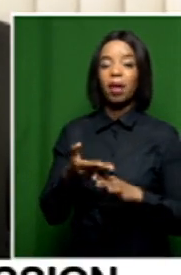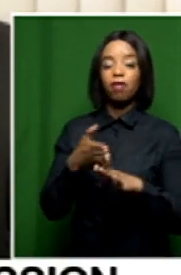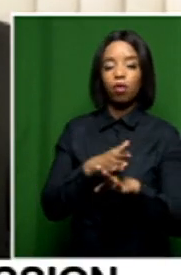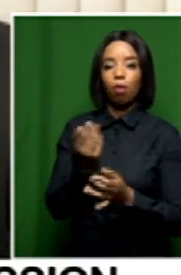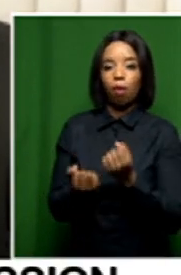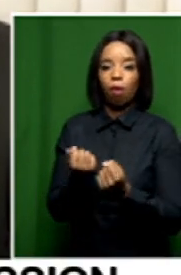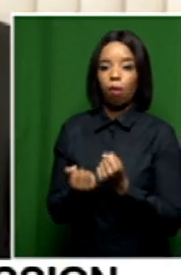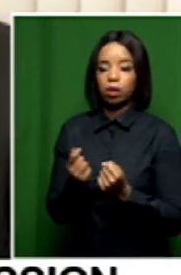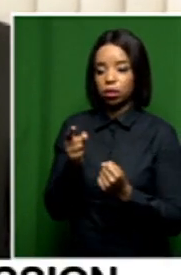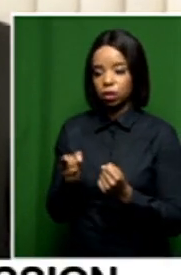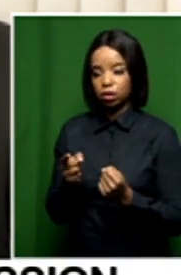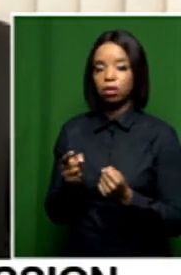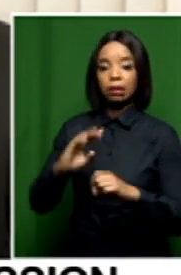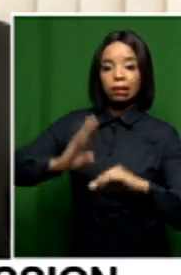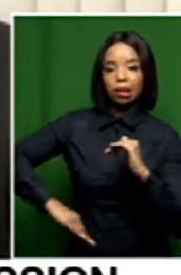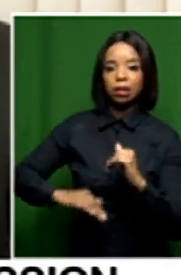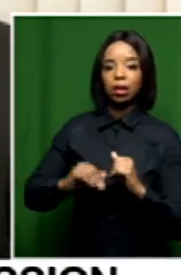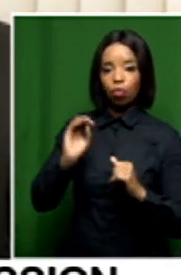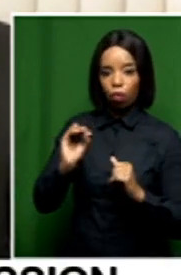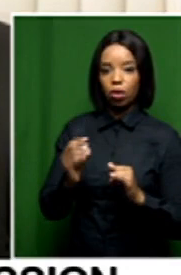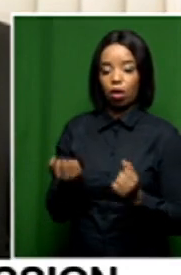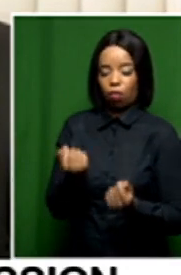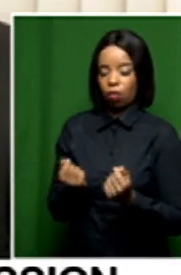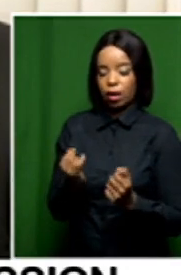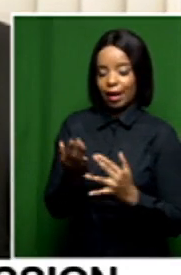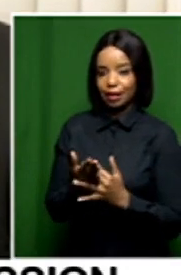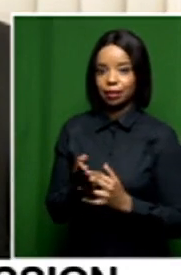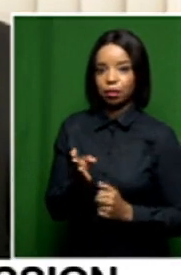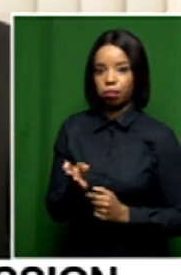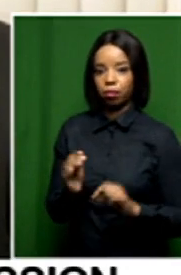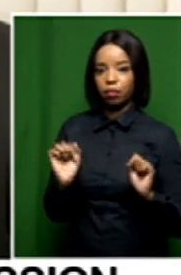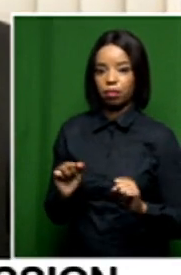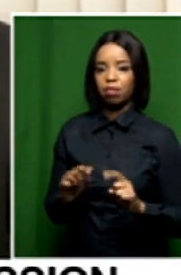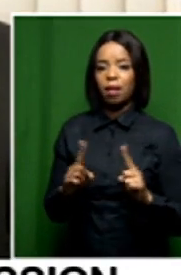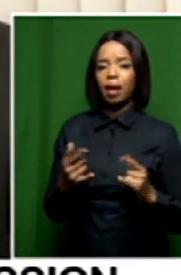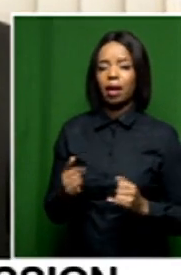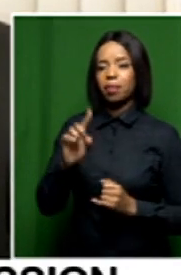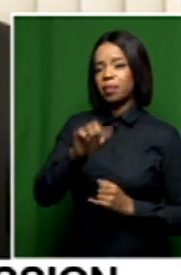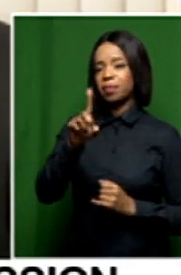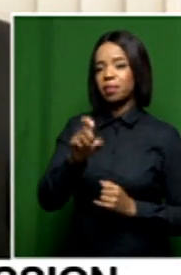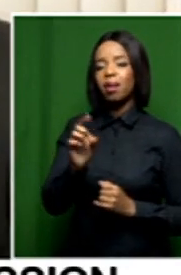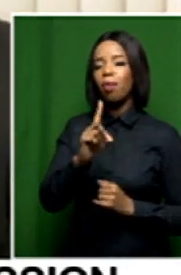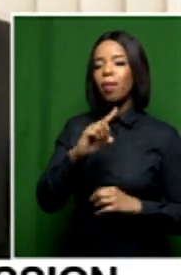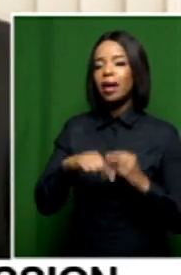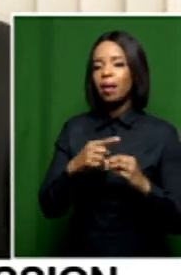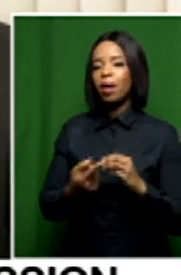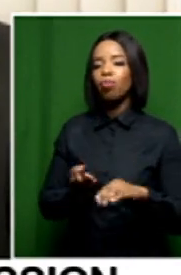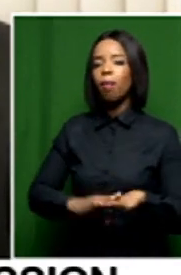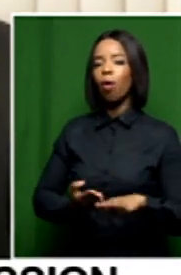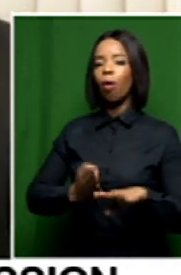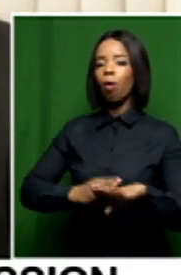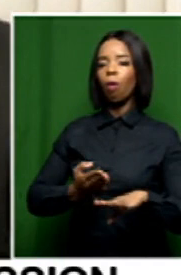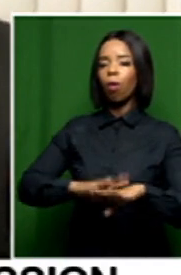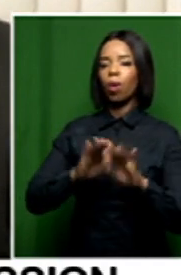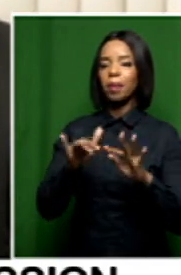They have court cases underway. The question then becomes, what about all the others who are implicated? What